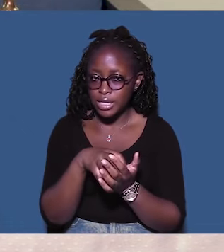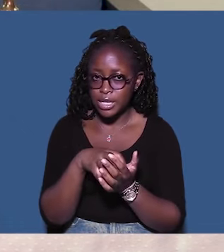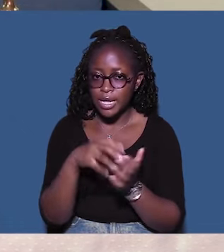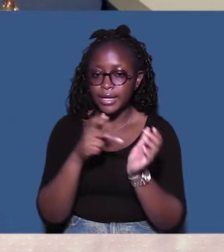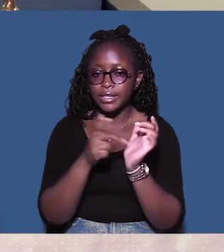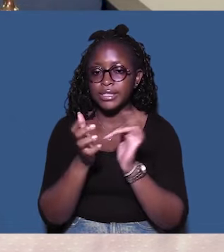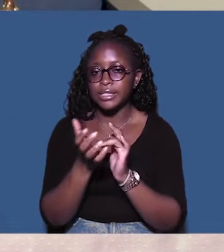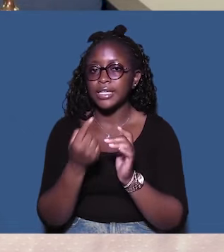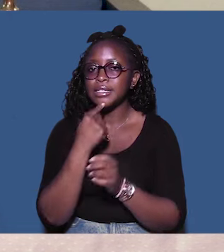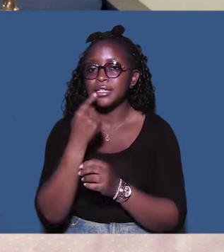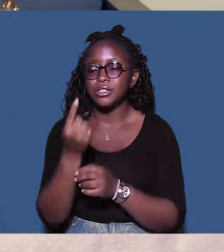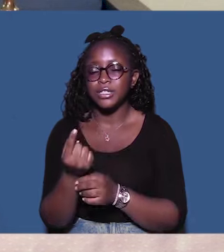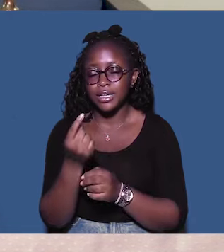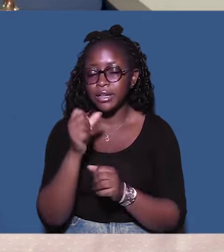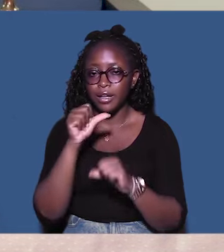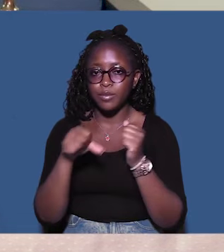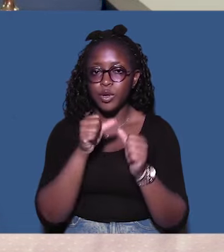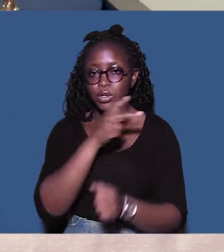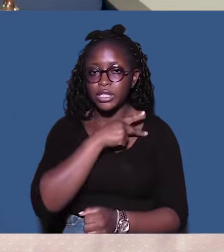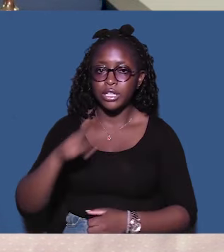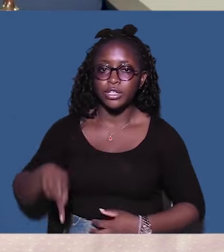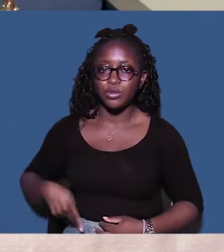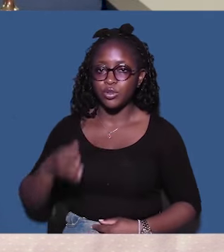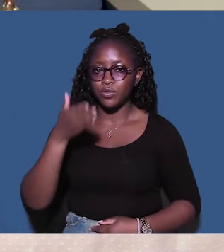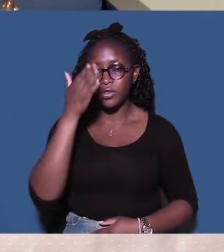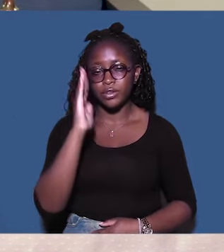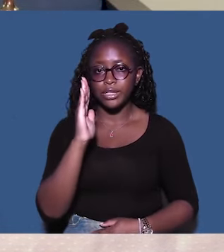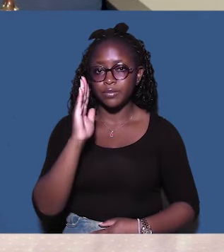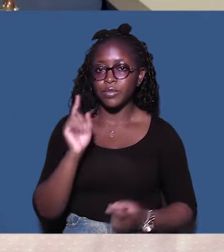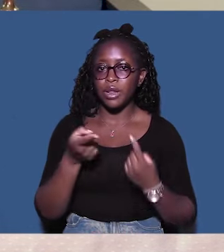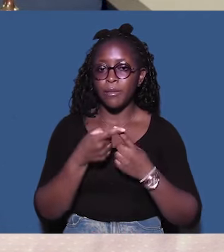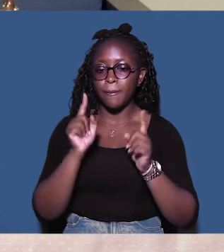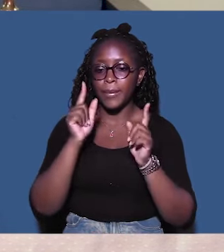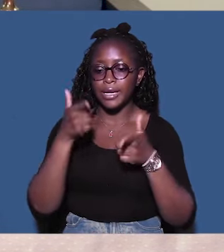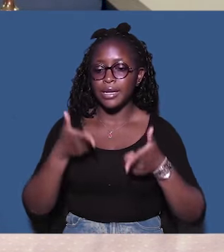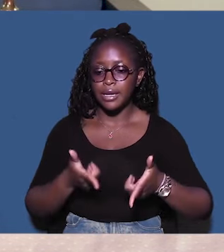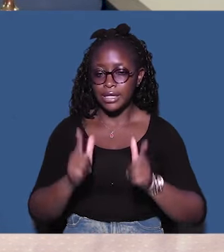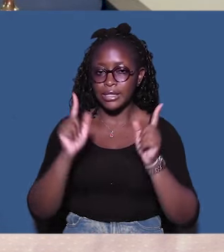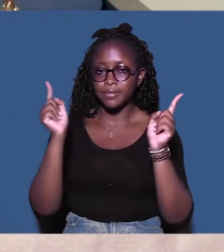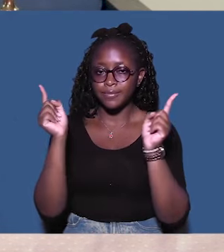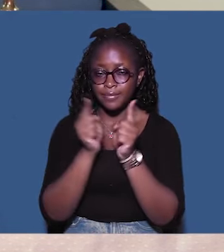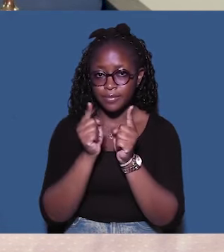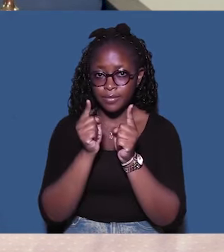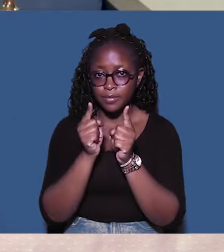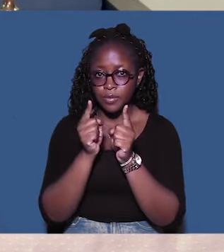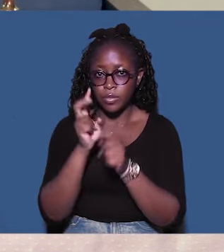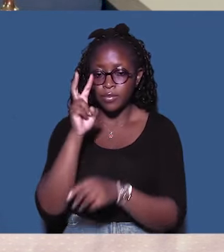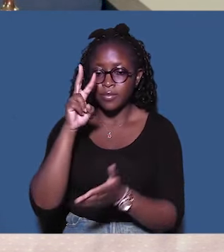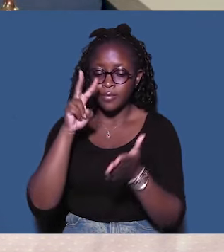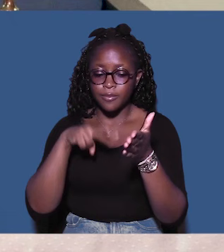of God and what it entails. But let's briefly look at Matthew 7.